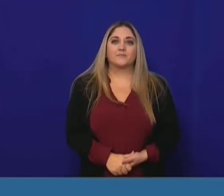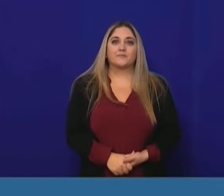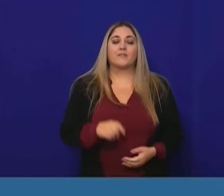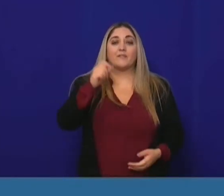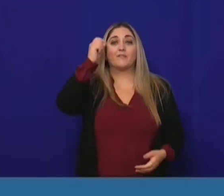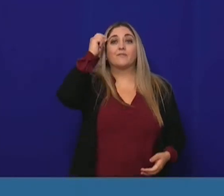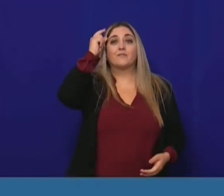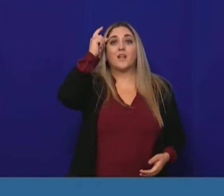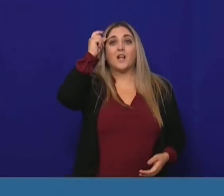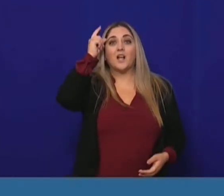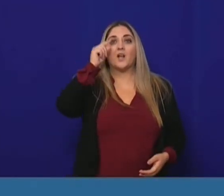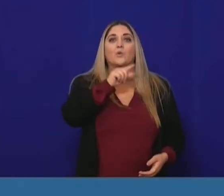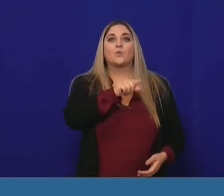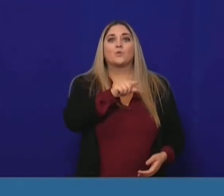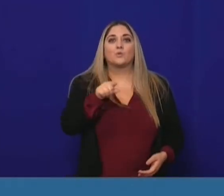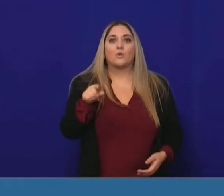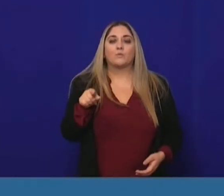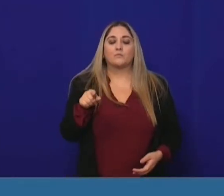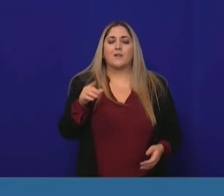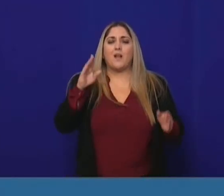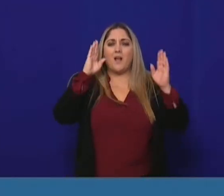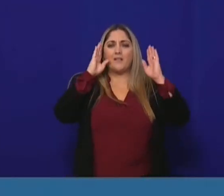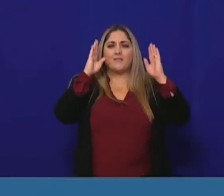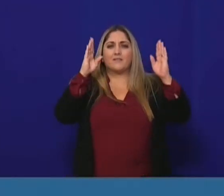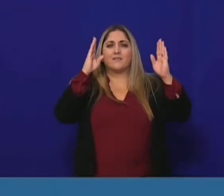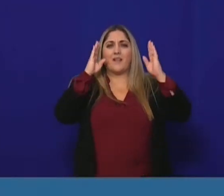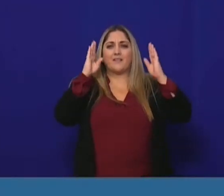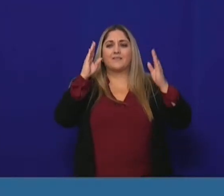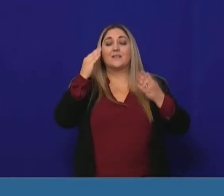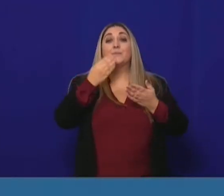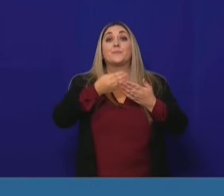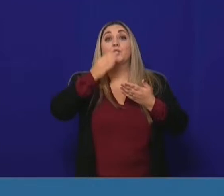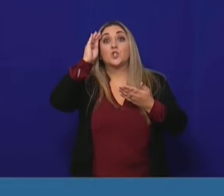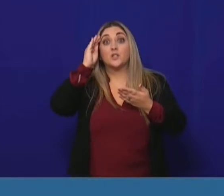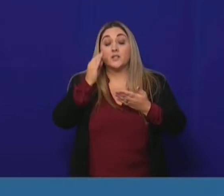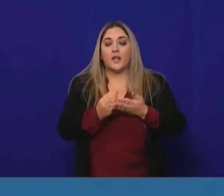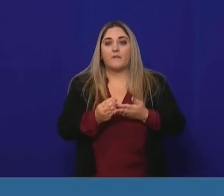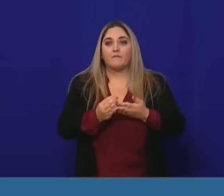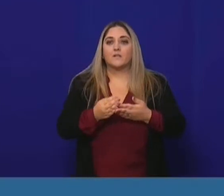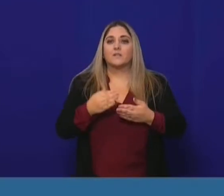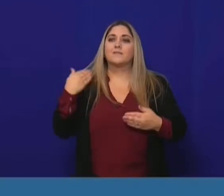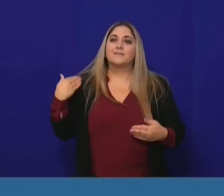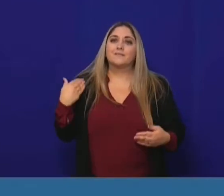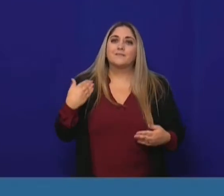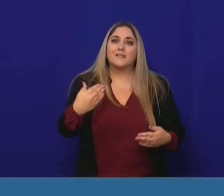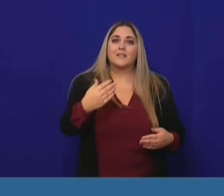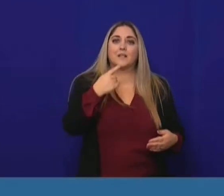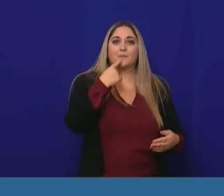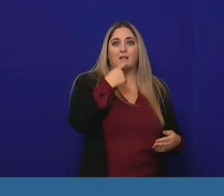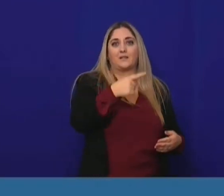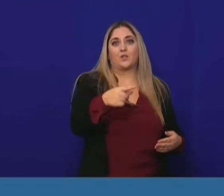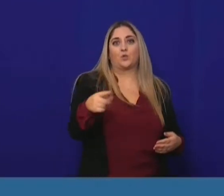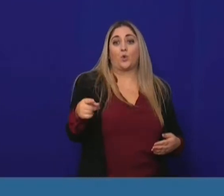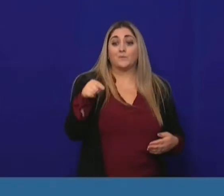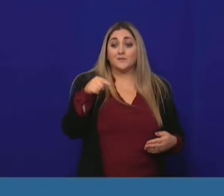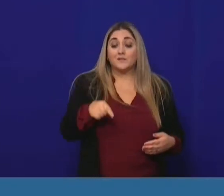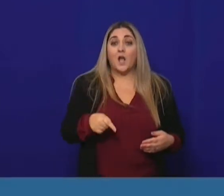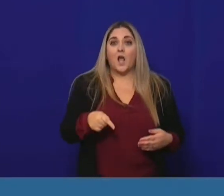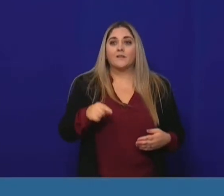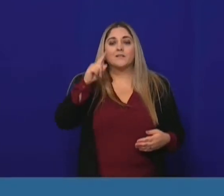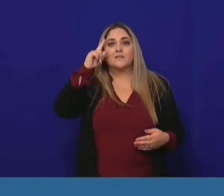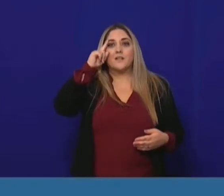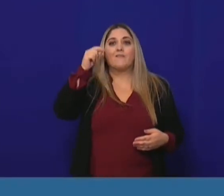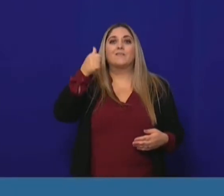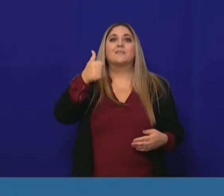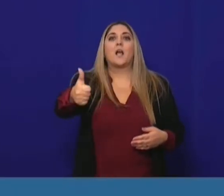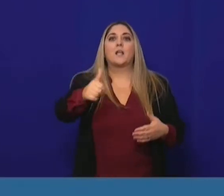Fakkarkom fil-mezzi ta' prevenzjoni. Dawn huma mezzi ta' prevenzjoni li huma bbażati fuq ix-xjenza. Huma mezzi ta' prevenzjoni